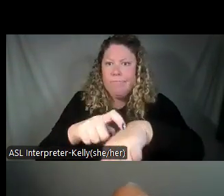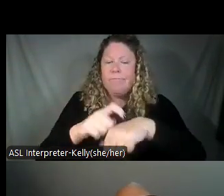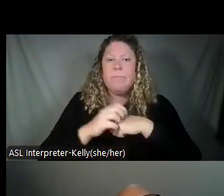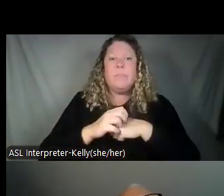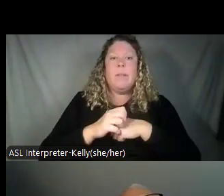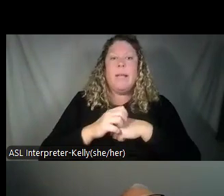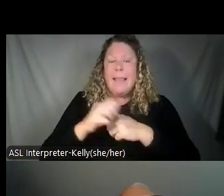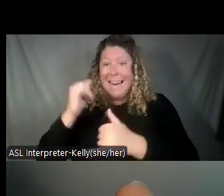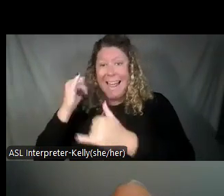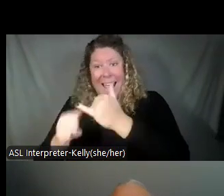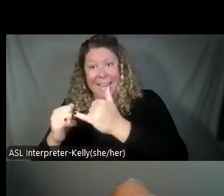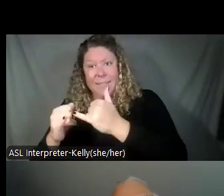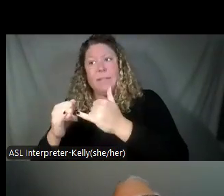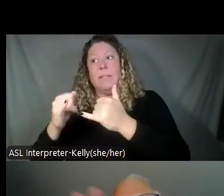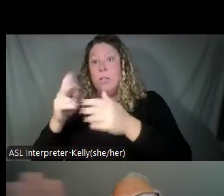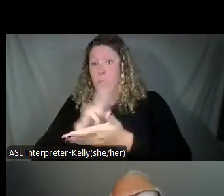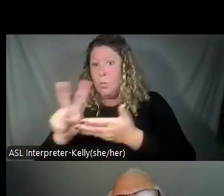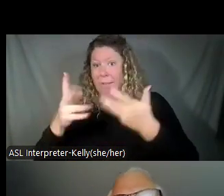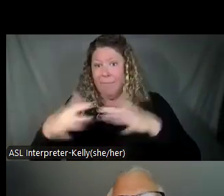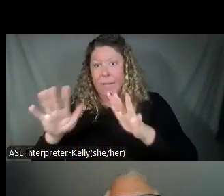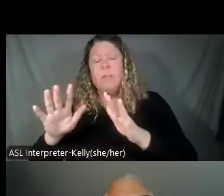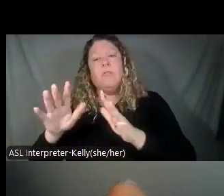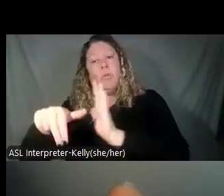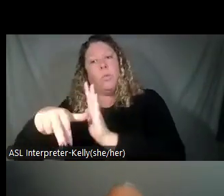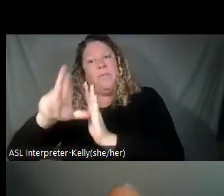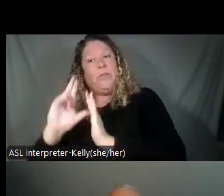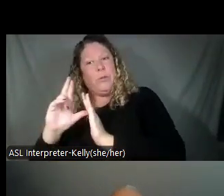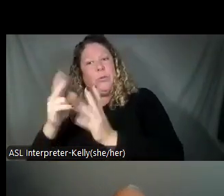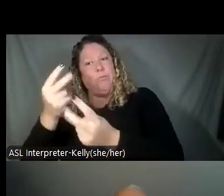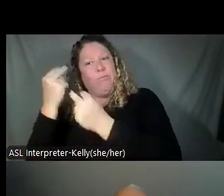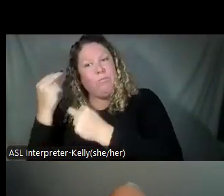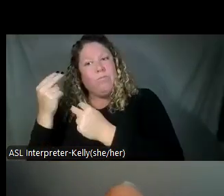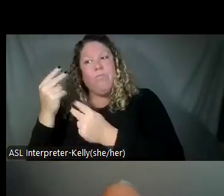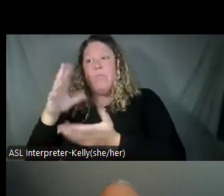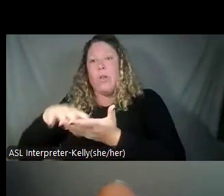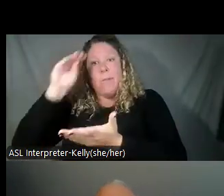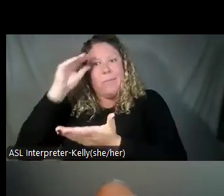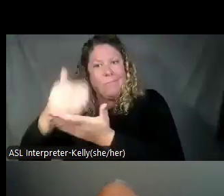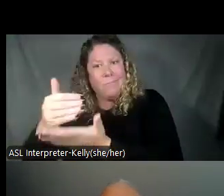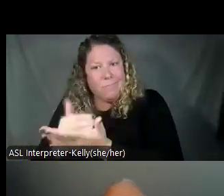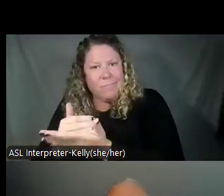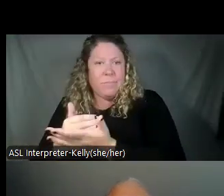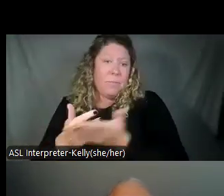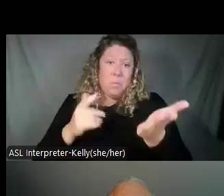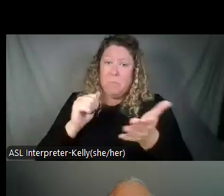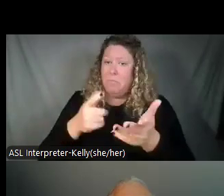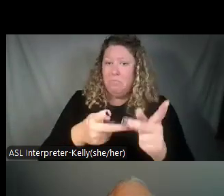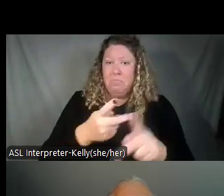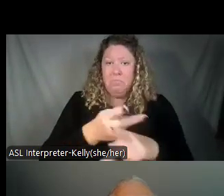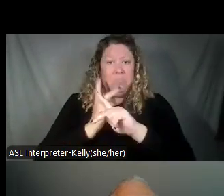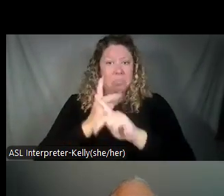aren't working, and what are some things to try. So this is your own personal backlog worksheet that you can use.